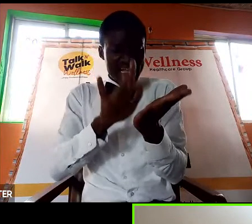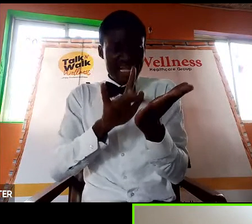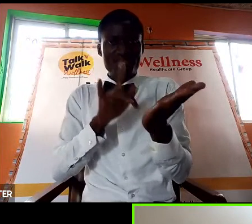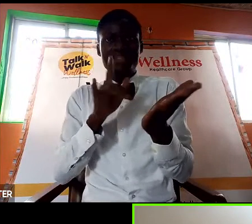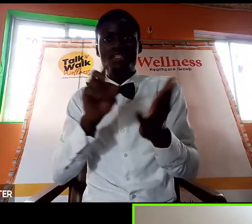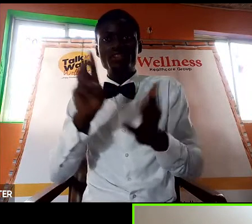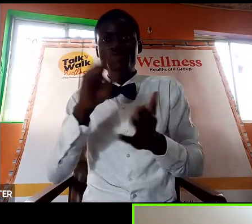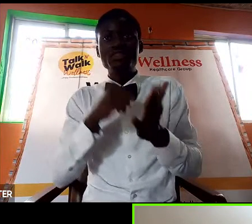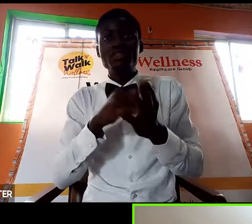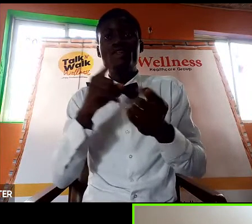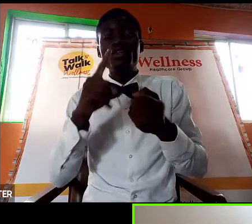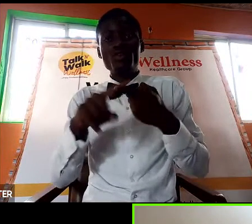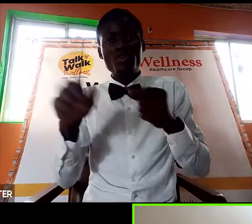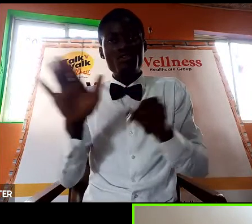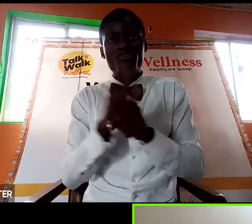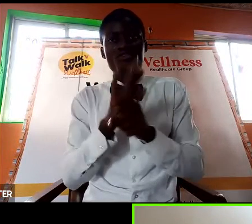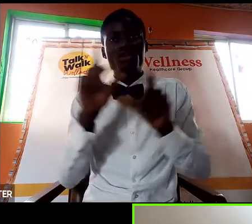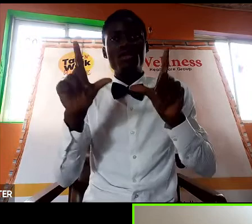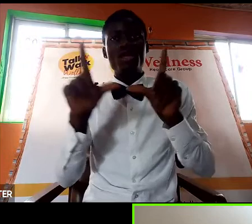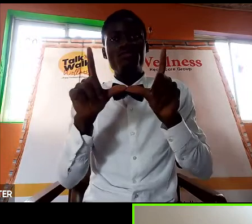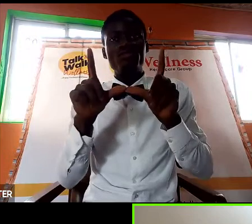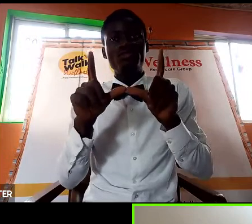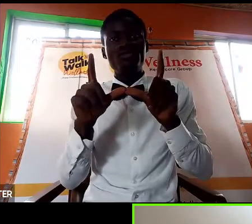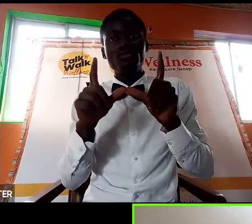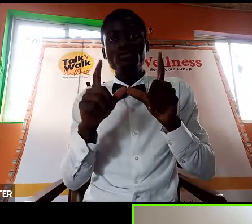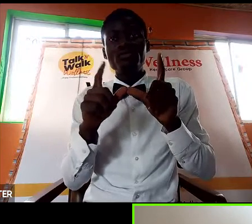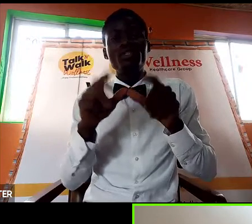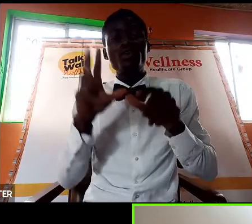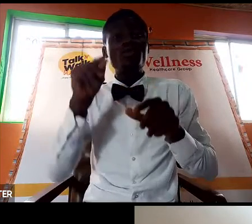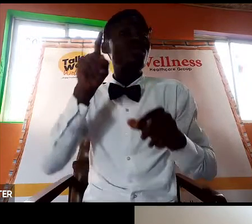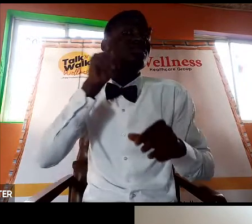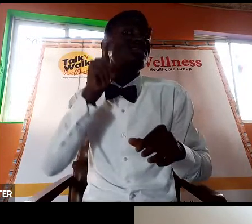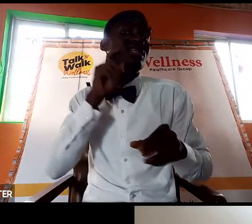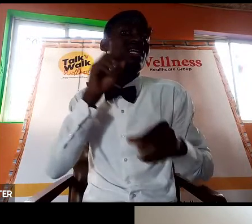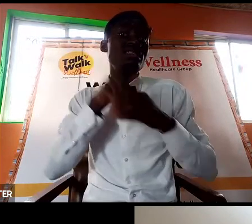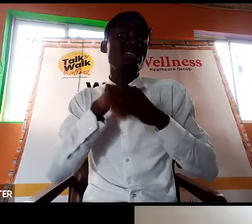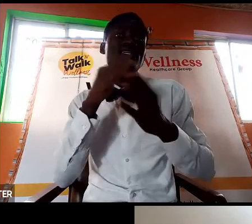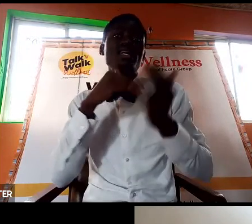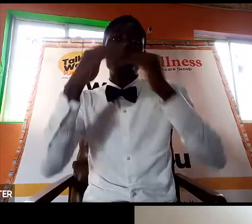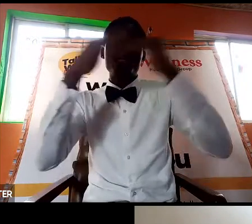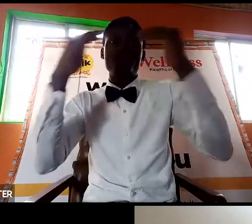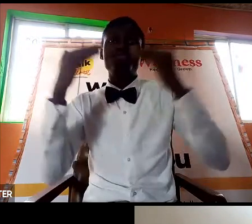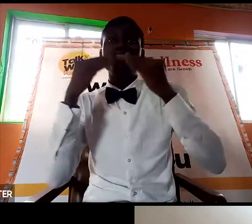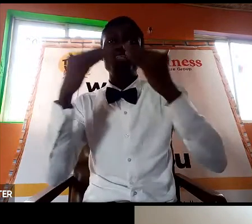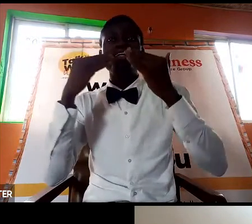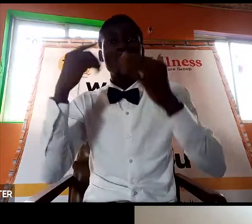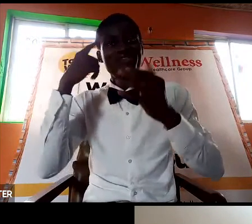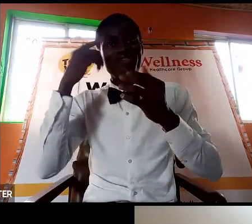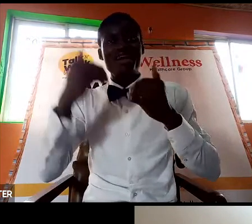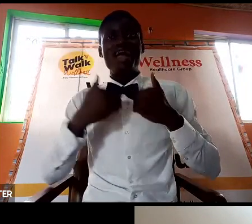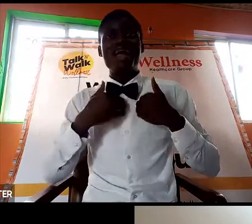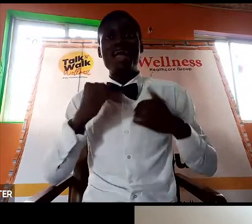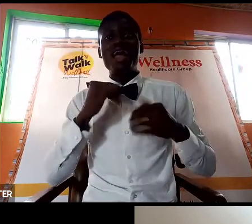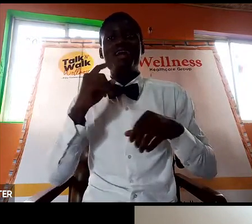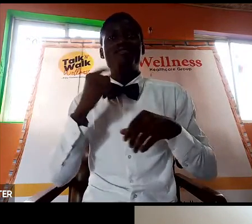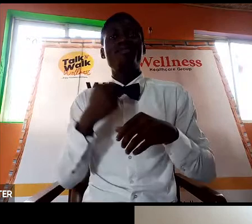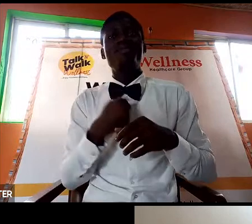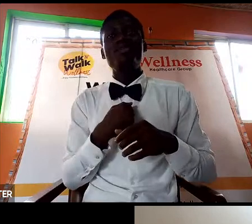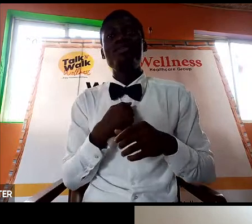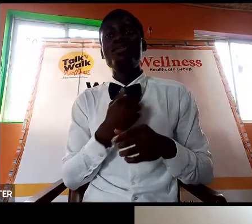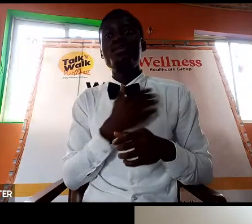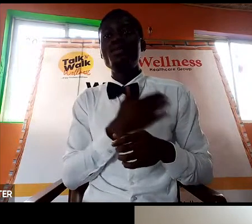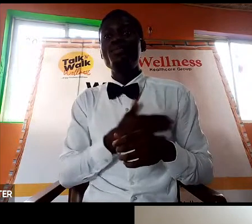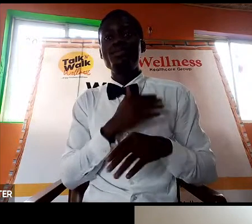don't think there's going to be sex in heaven. All right. Thank you for having me. Oh, no, please don't go. Just, so I remember there's a